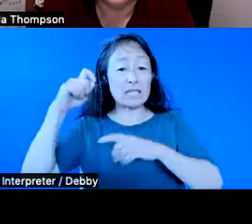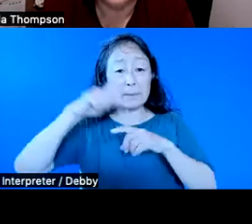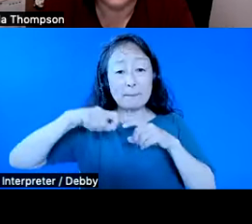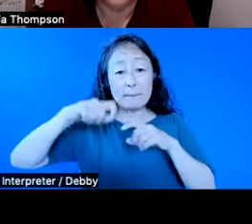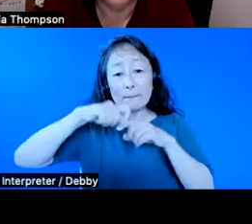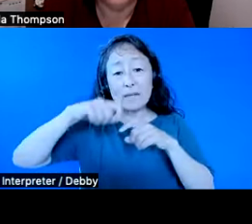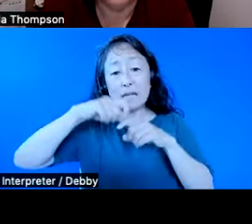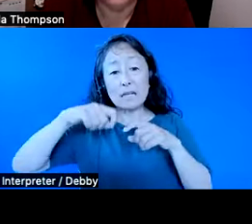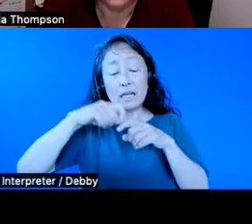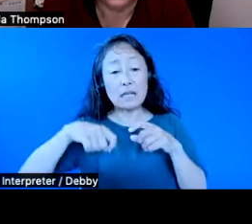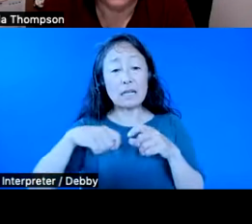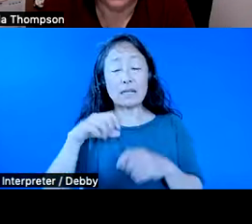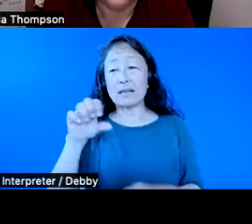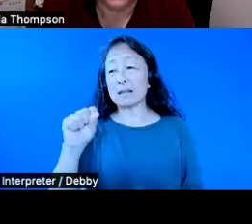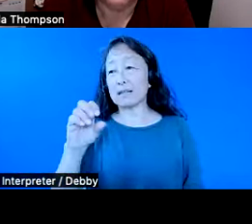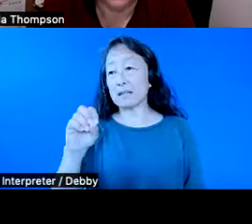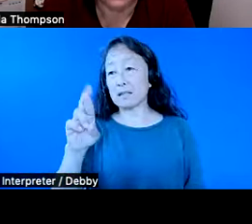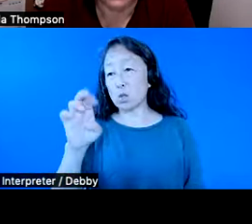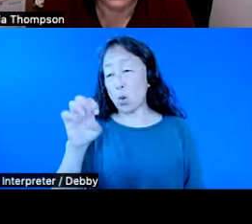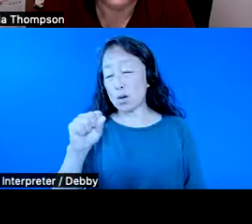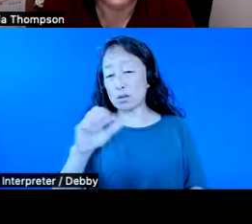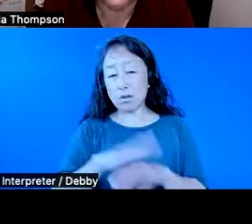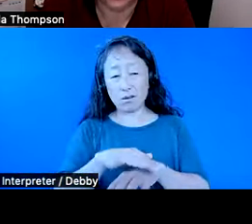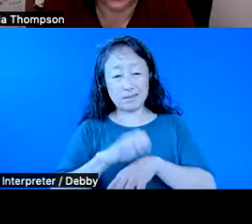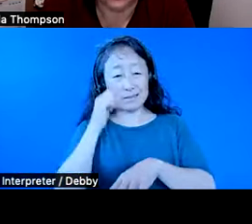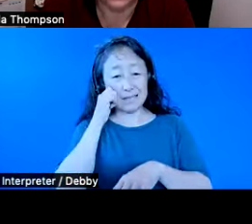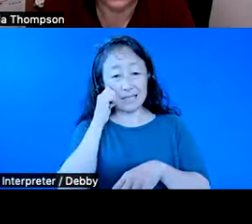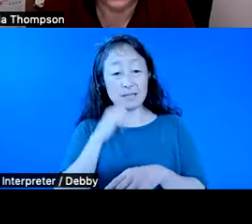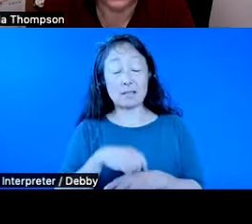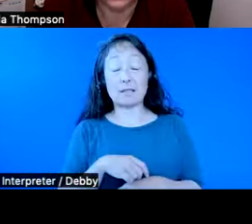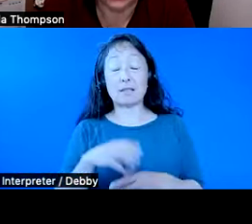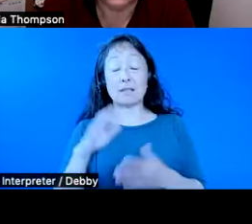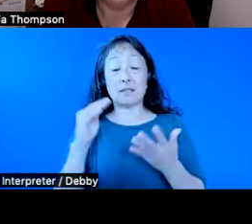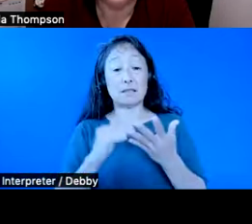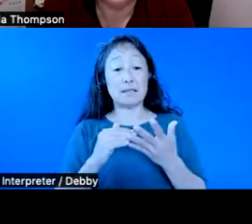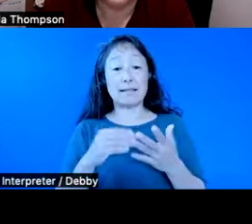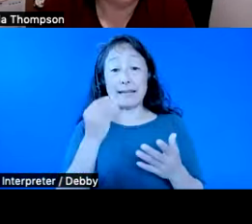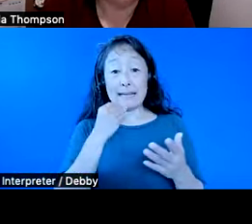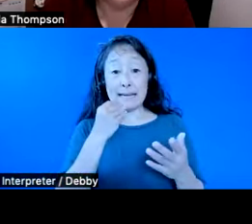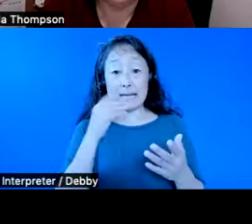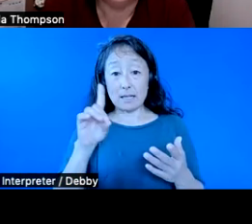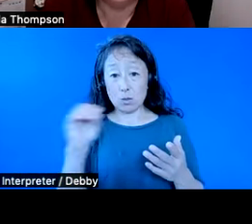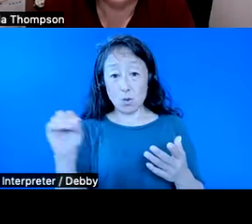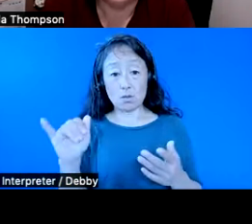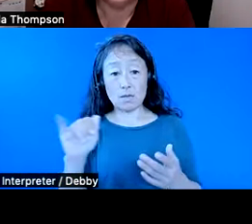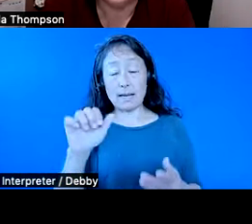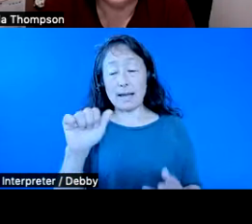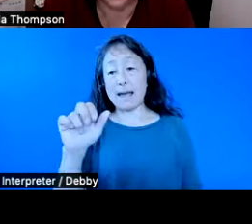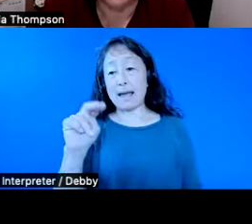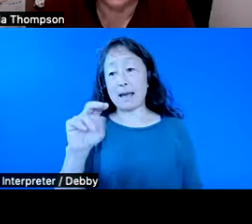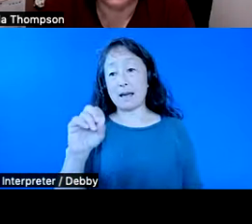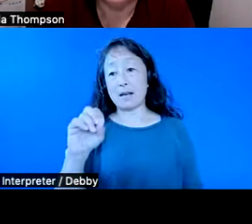on their skin. And then finally, eating disorders, anorexia, that's almost